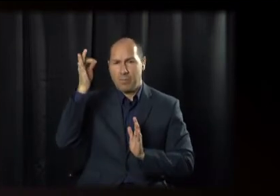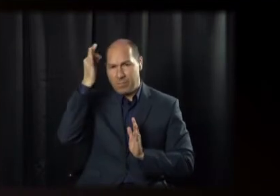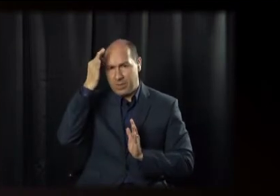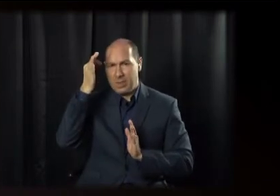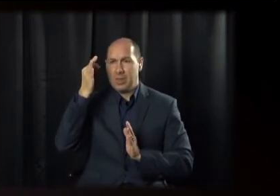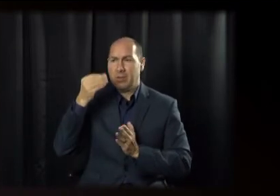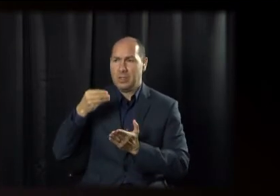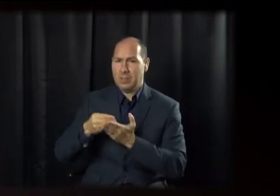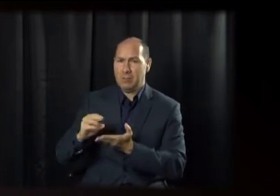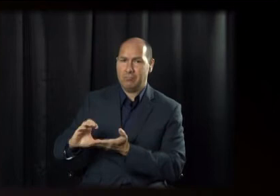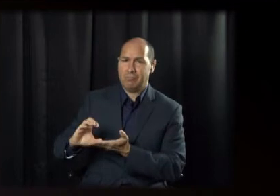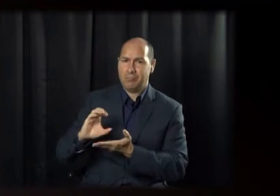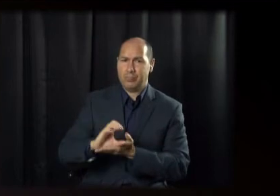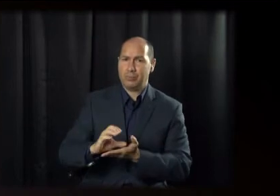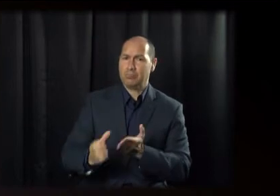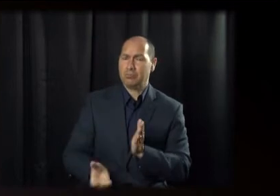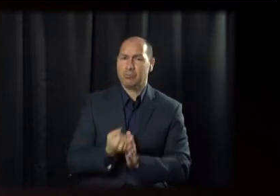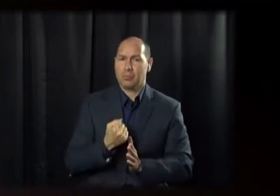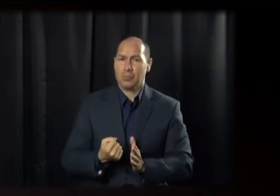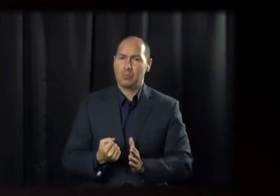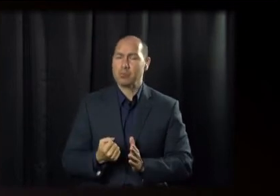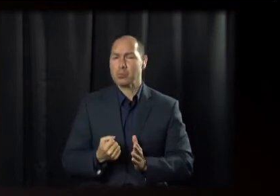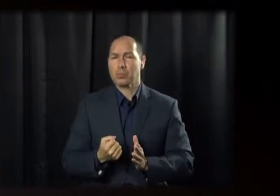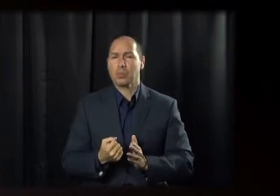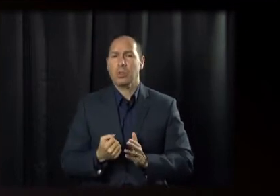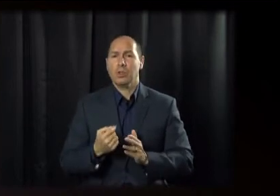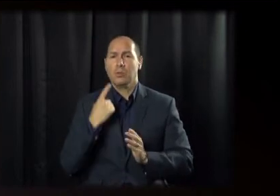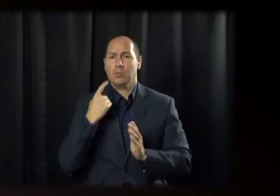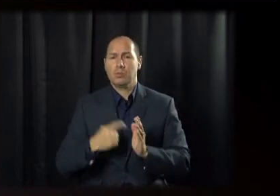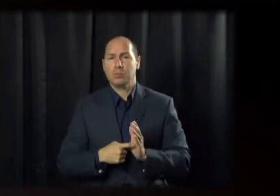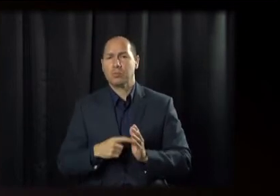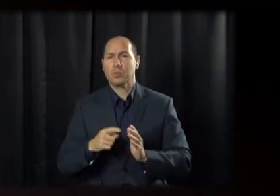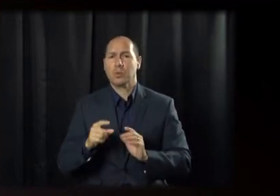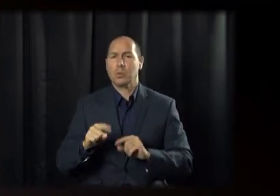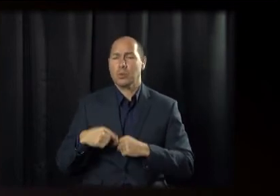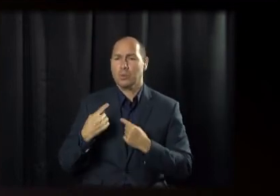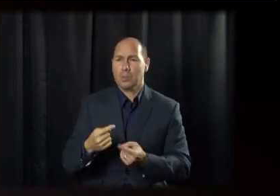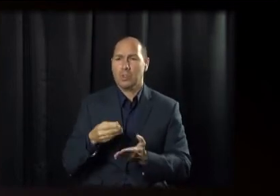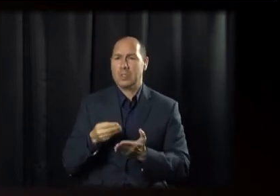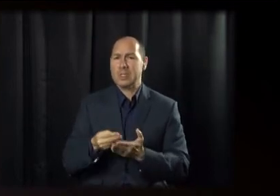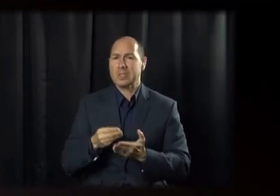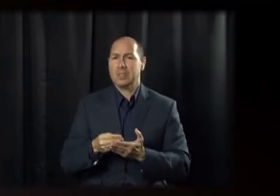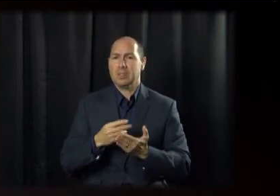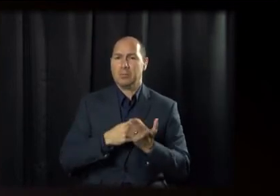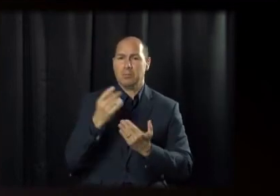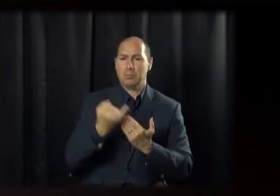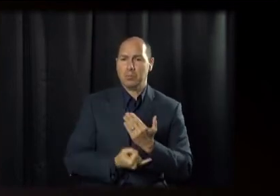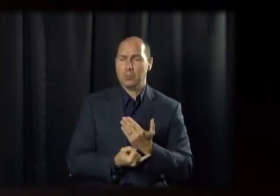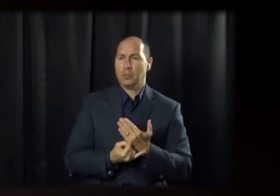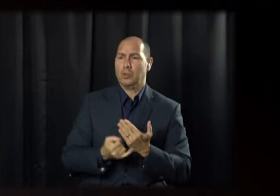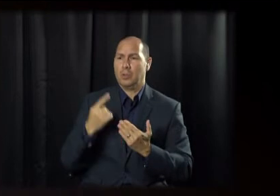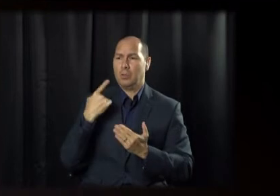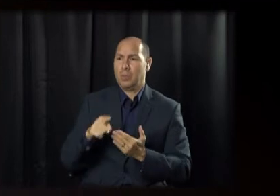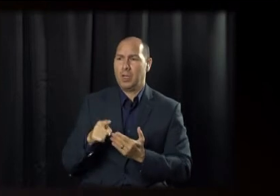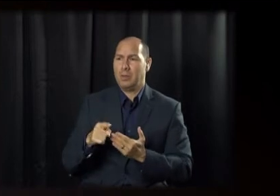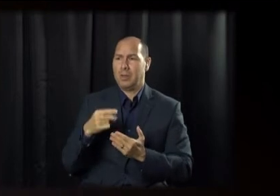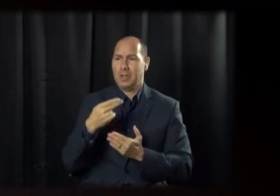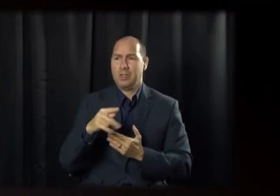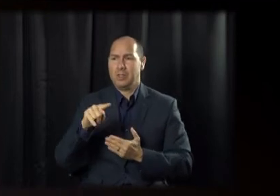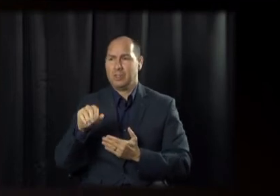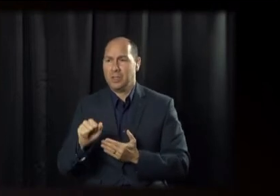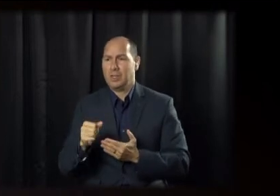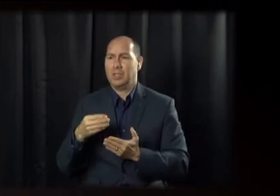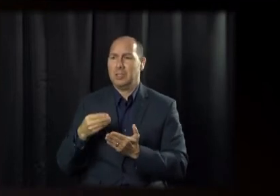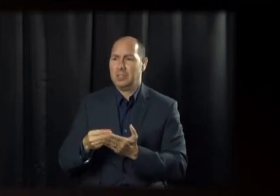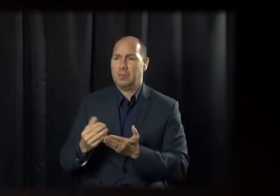Consistent with the need to improve and increase its ability to deliver capital projects, the proposed plan allocates enough funds for HTA to quickly bring its